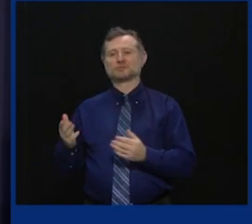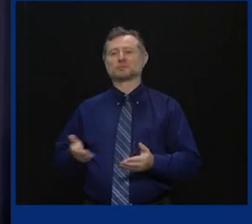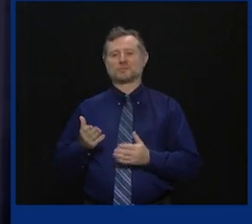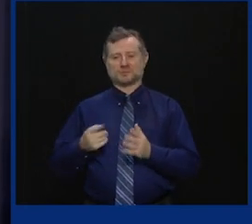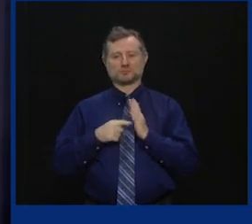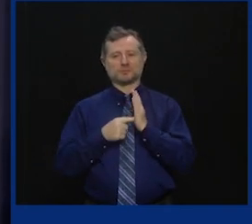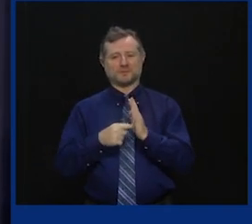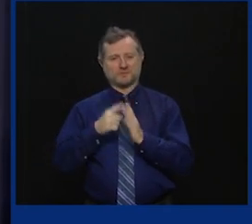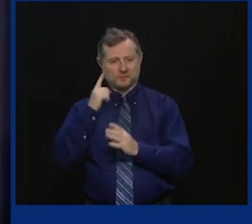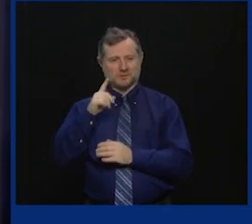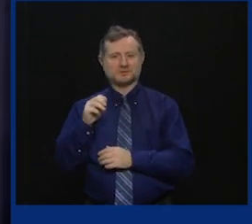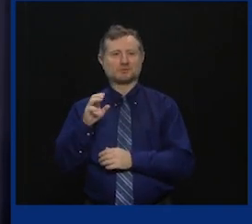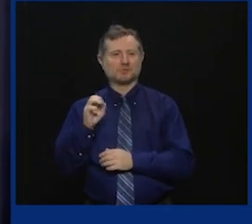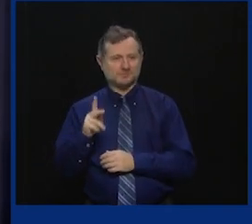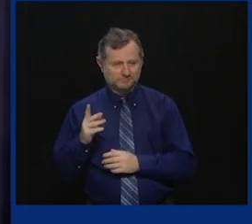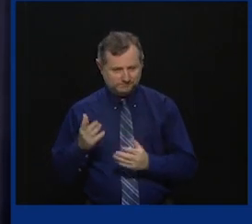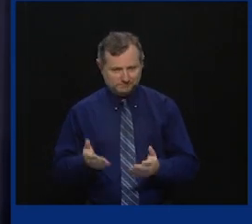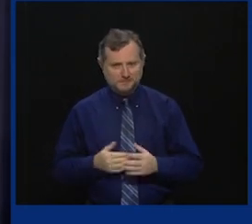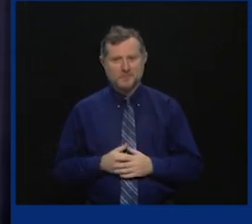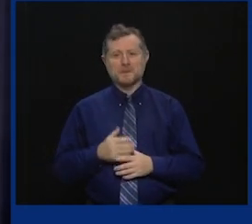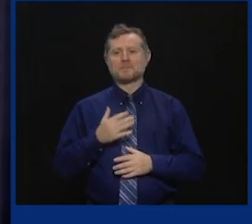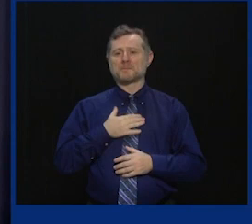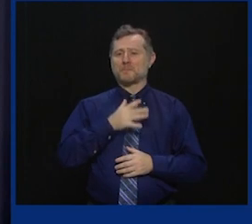My mother-in-law, who I cherish.